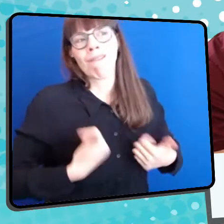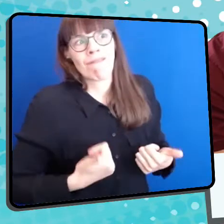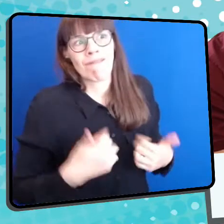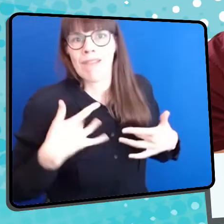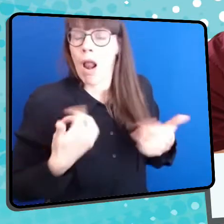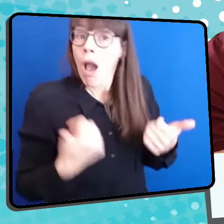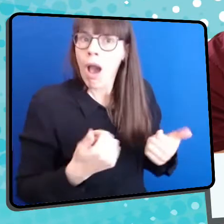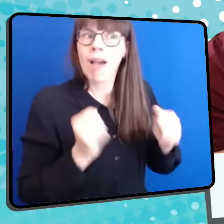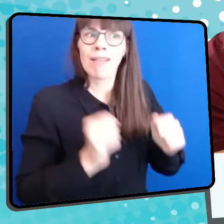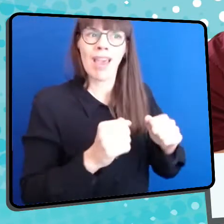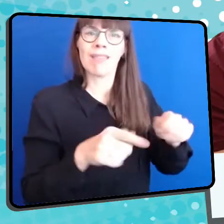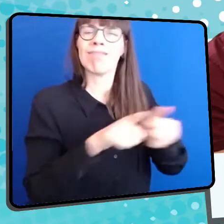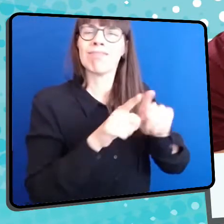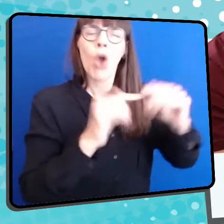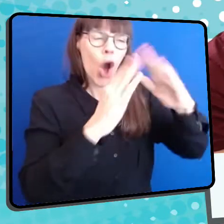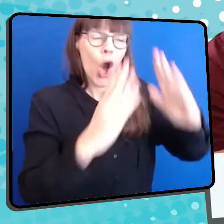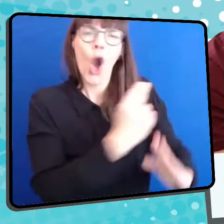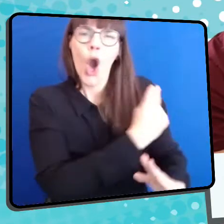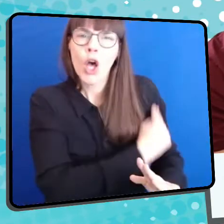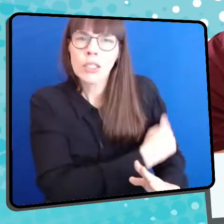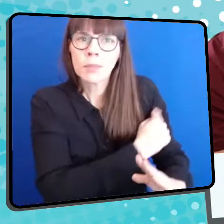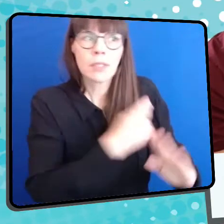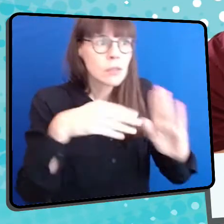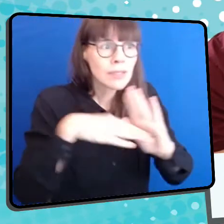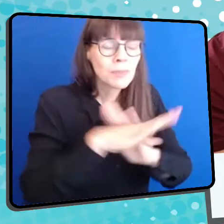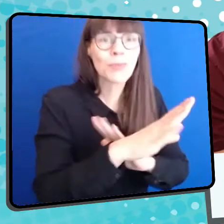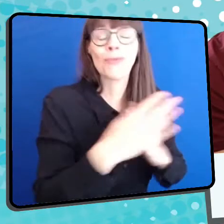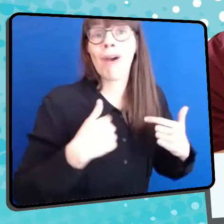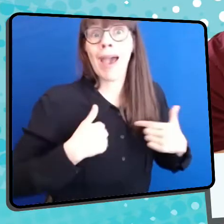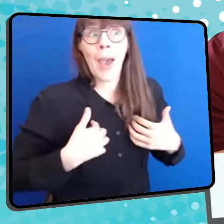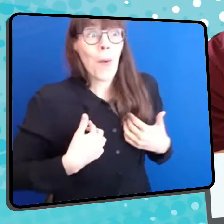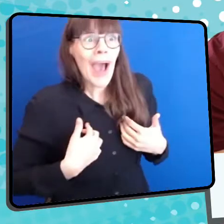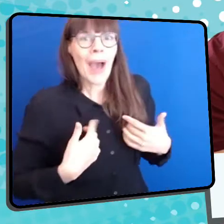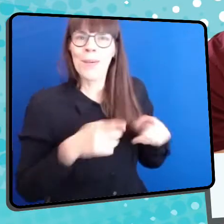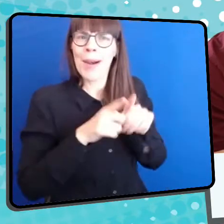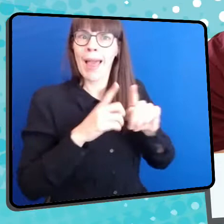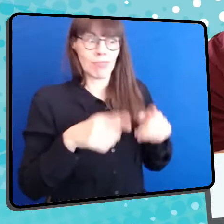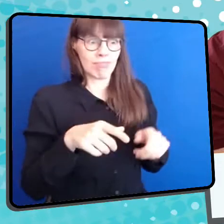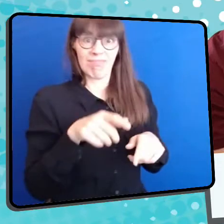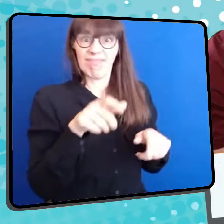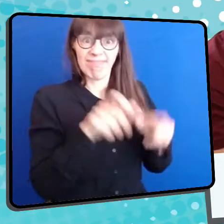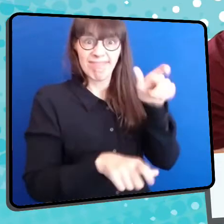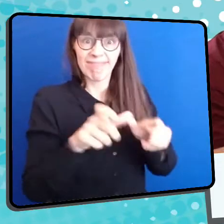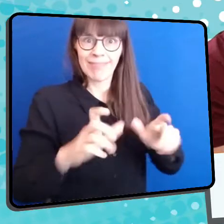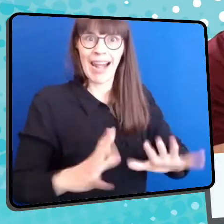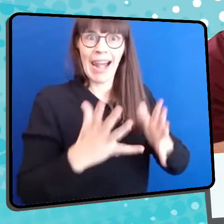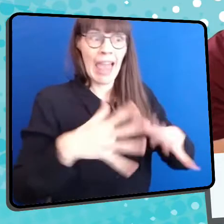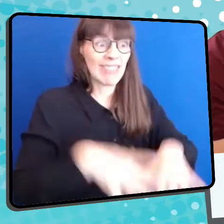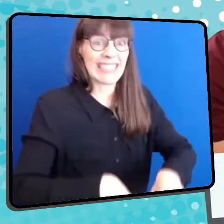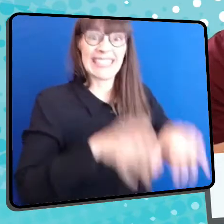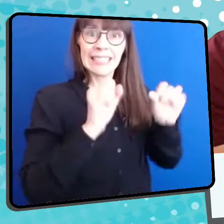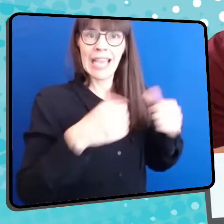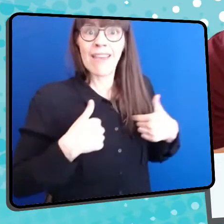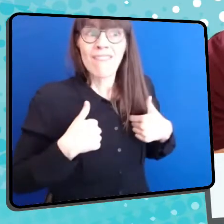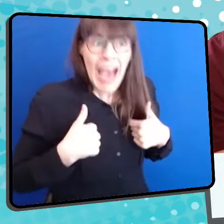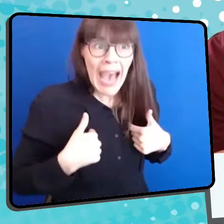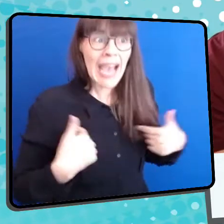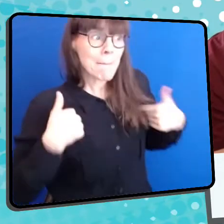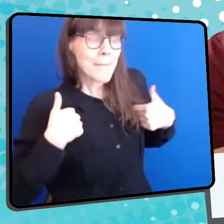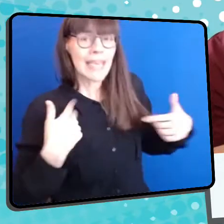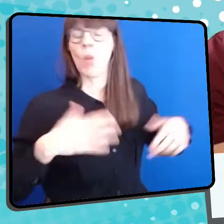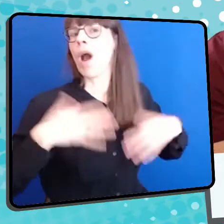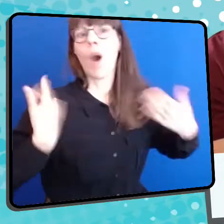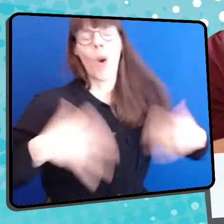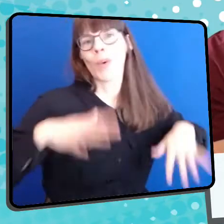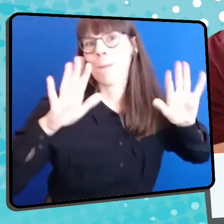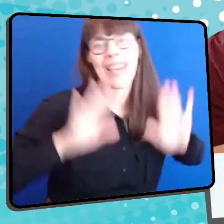like lives are being made changed. I was like, oh my God, did I save a life? Like, have I done this? This is amazing. But no, I